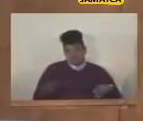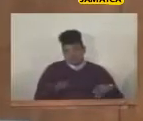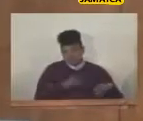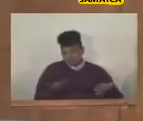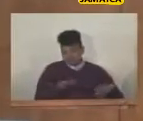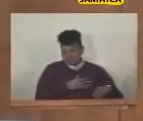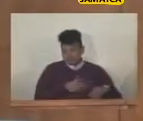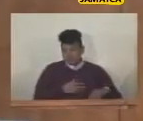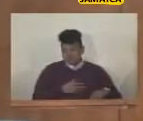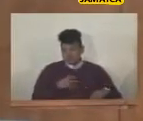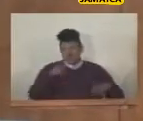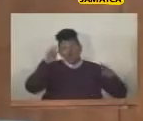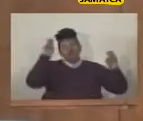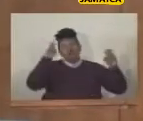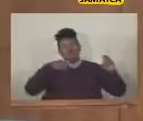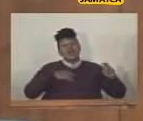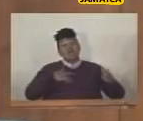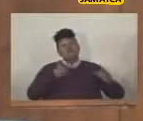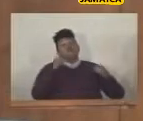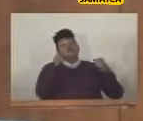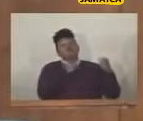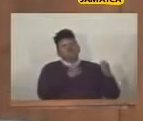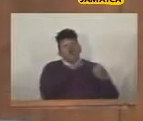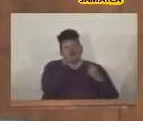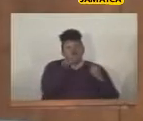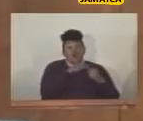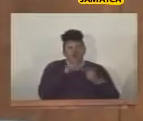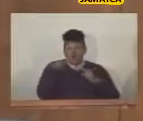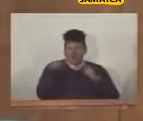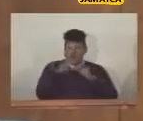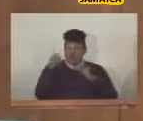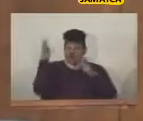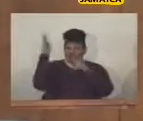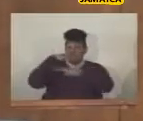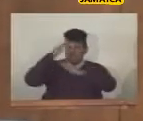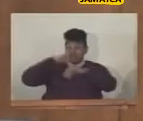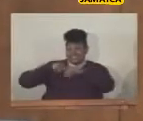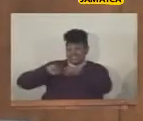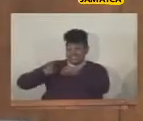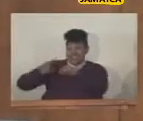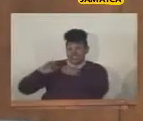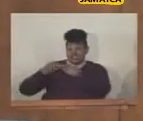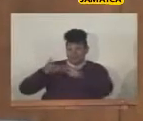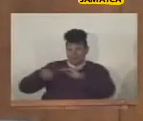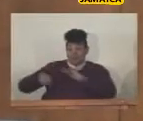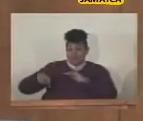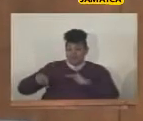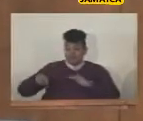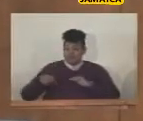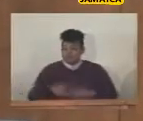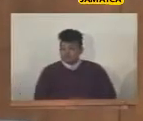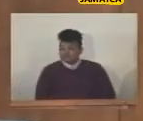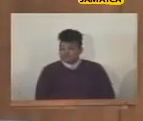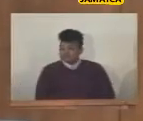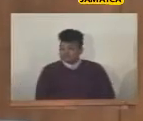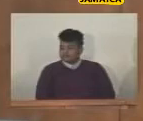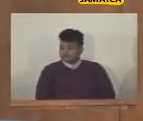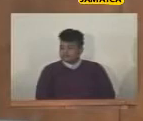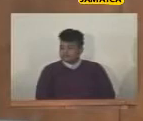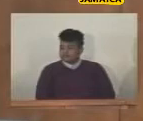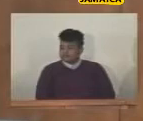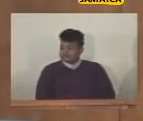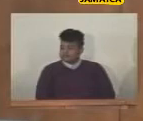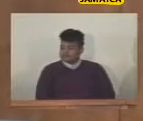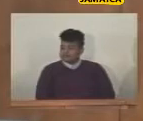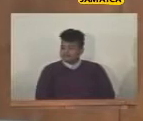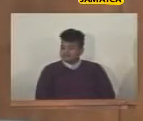the system says, you know what, she's on leave for 2 months. And right there, you know,